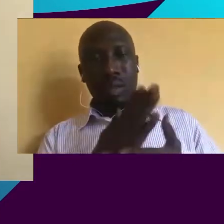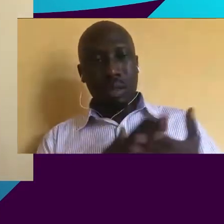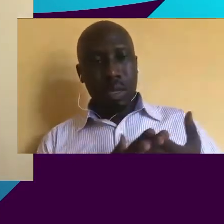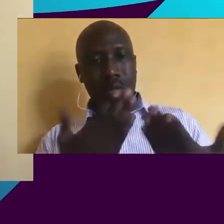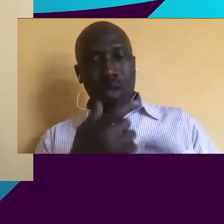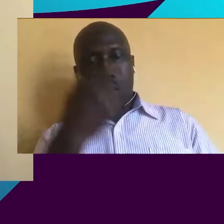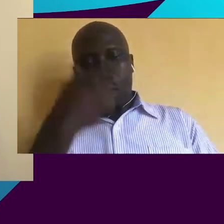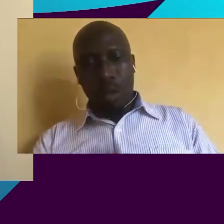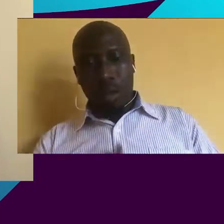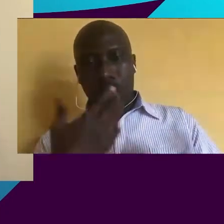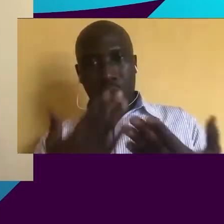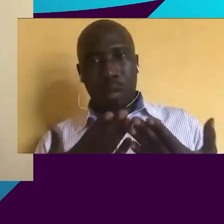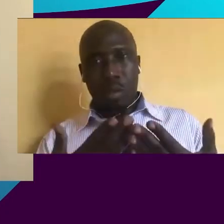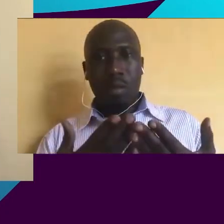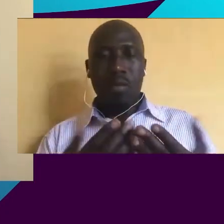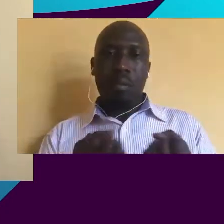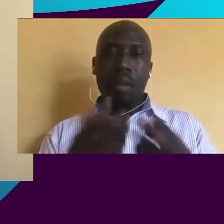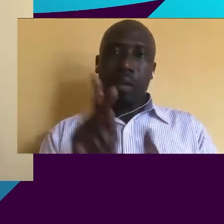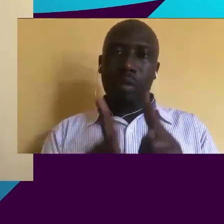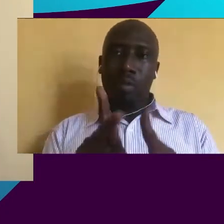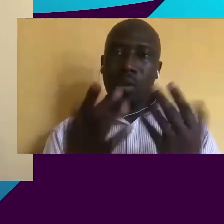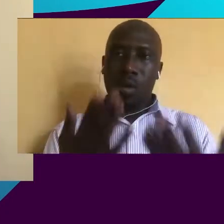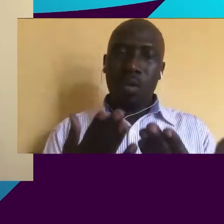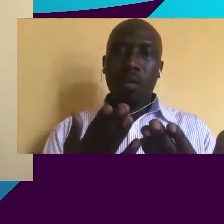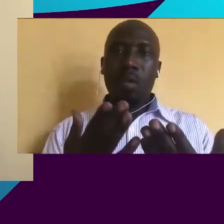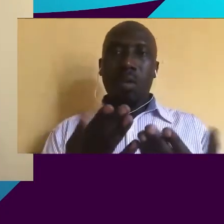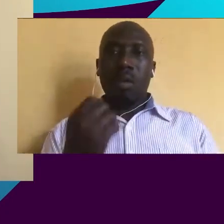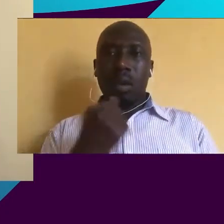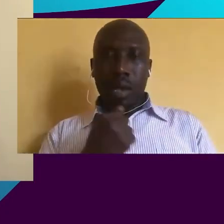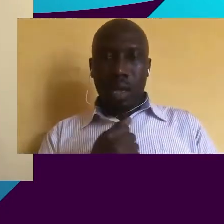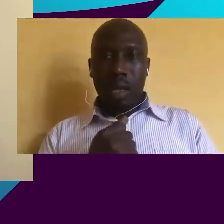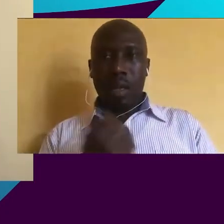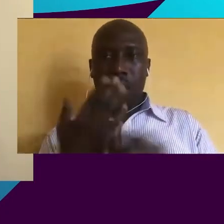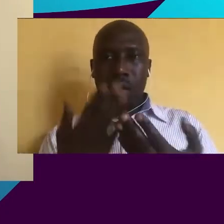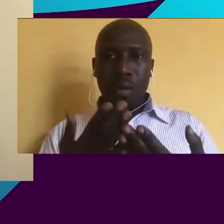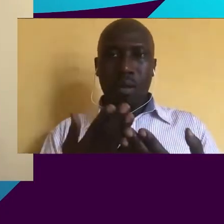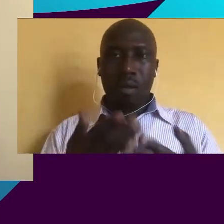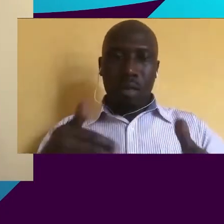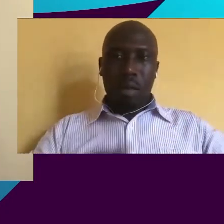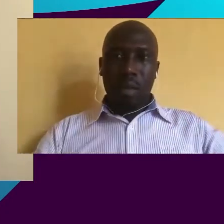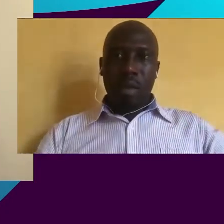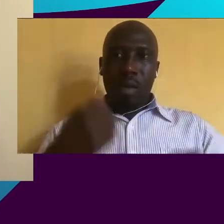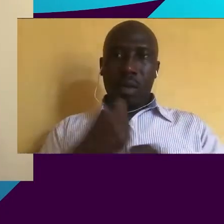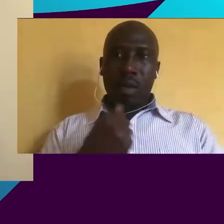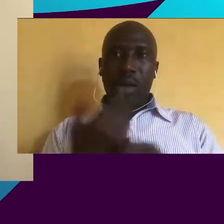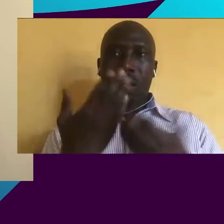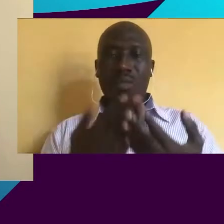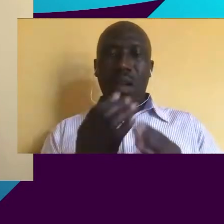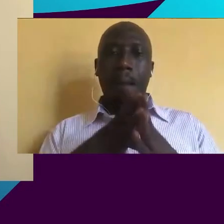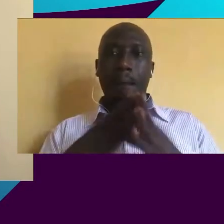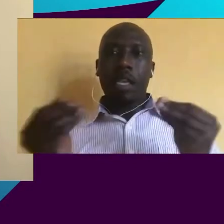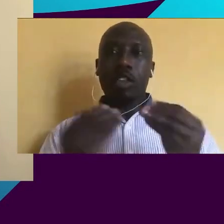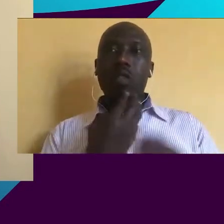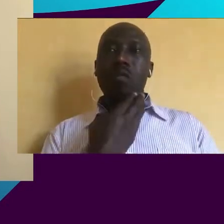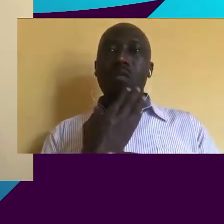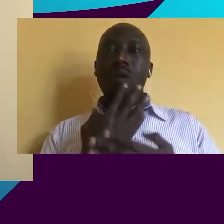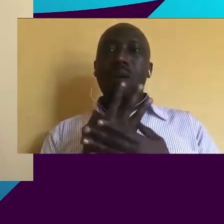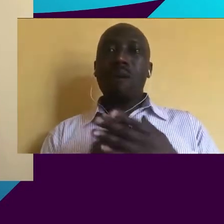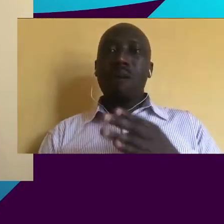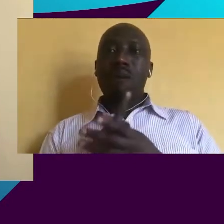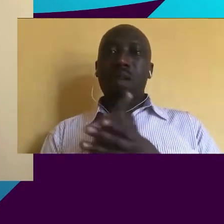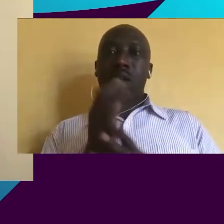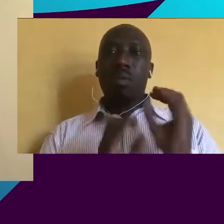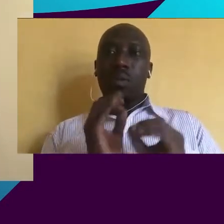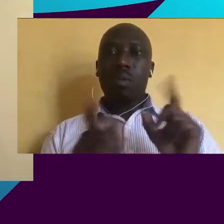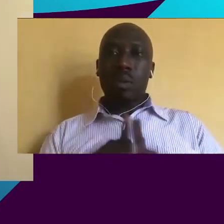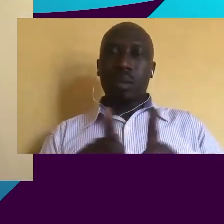of people, like a lot of girls, and especially young girls, lack confidence. They lack confidence, and also